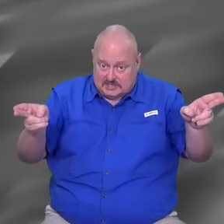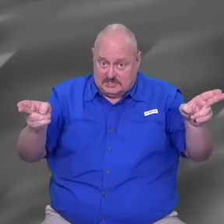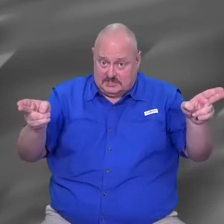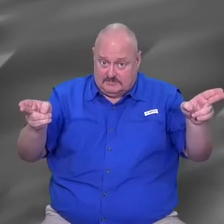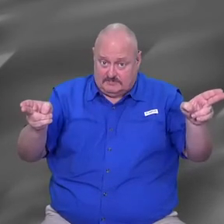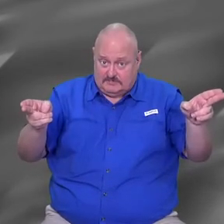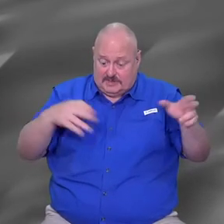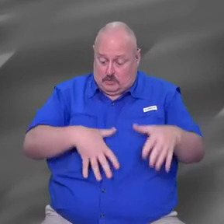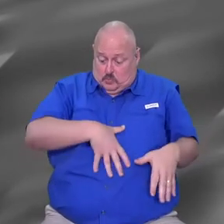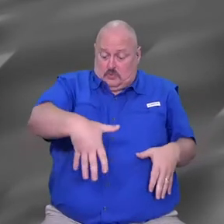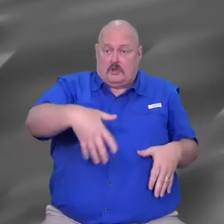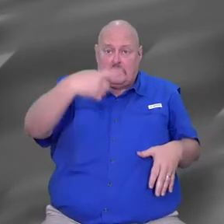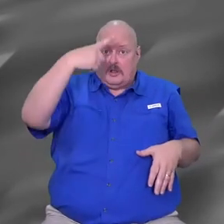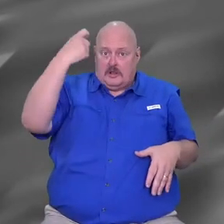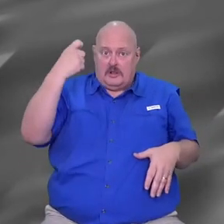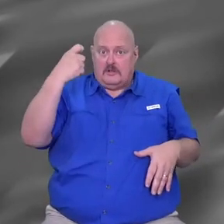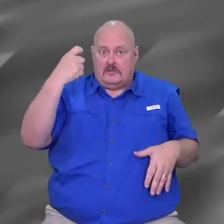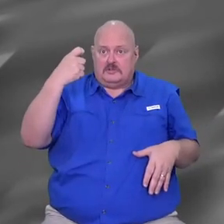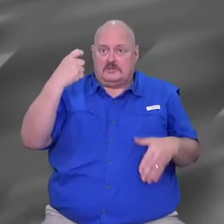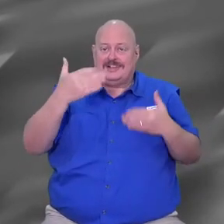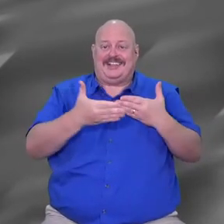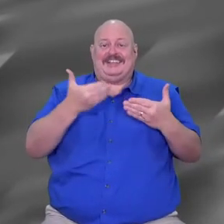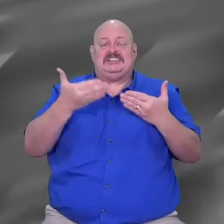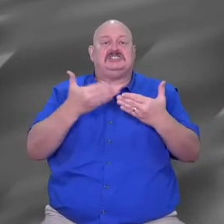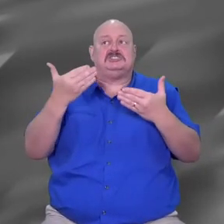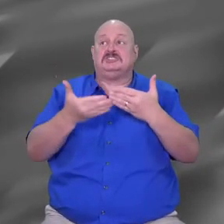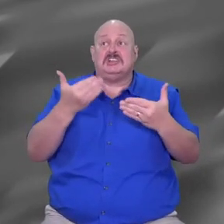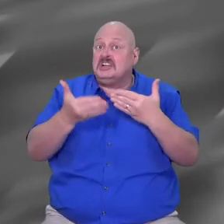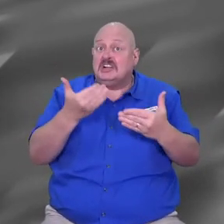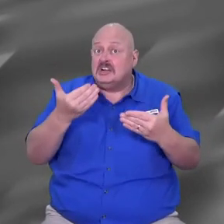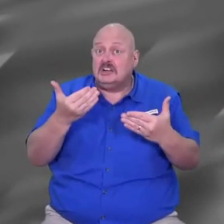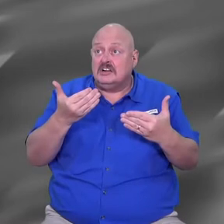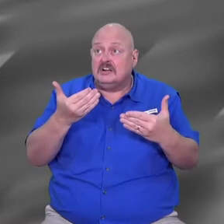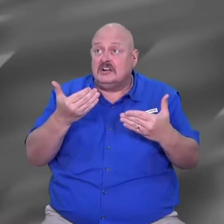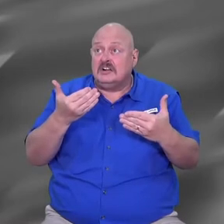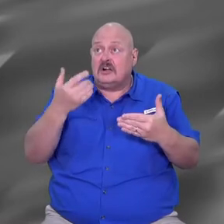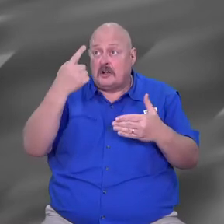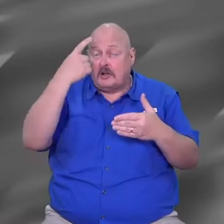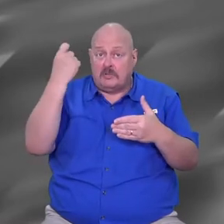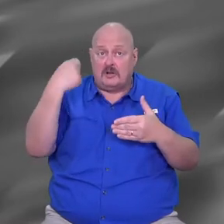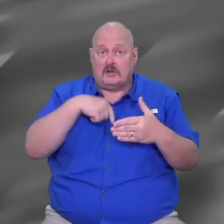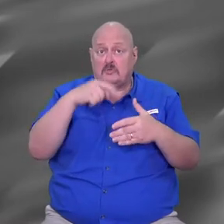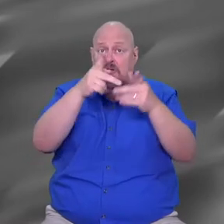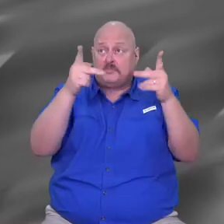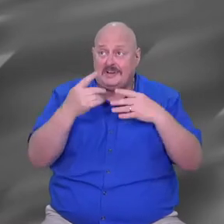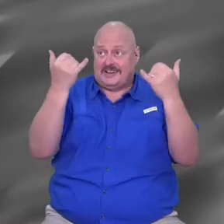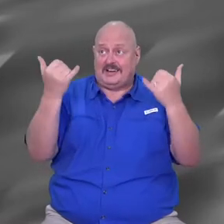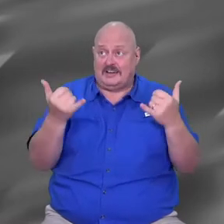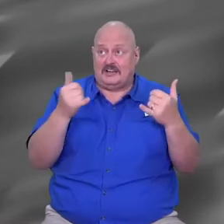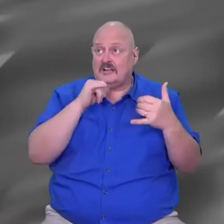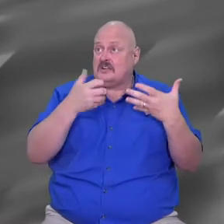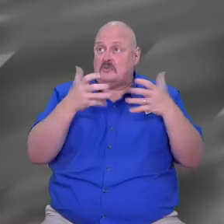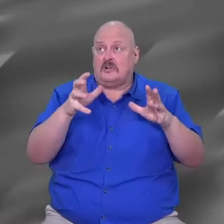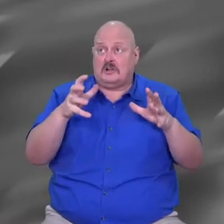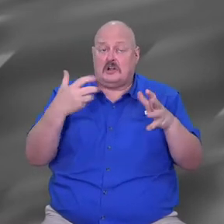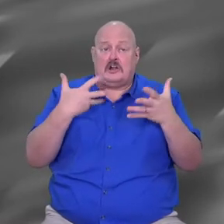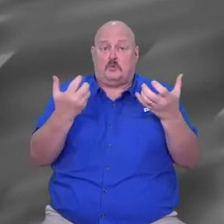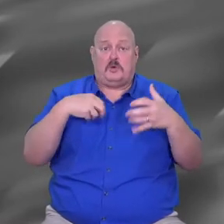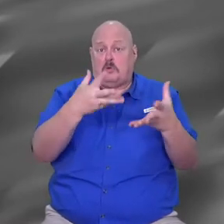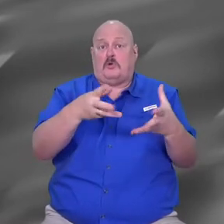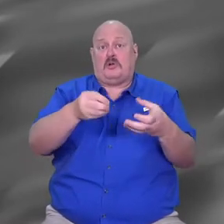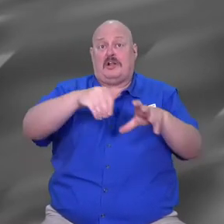in the womb is because of convenience and because we're in a position now we didn't want to be in and we want out of it now.